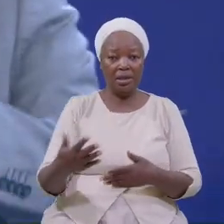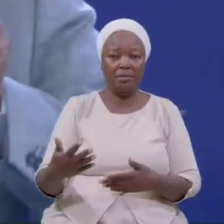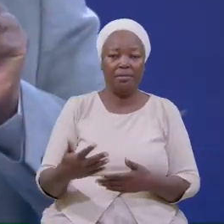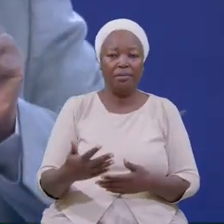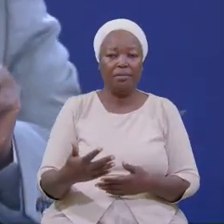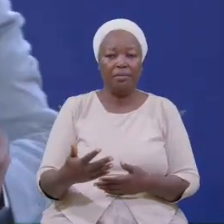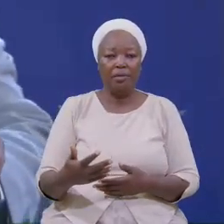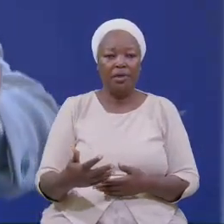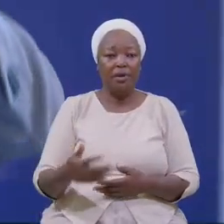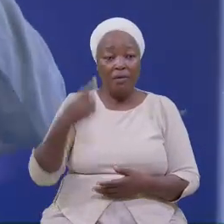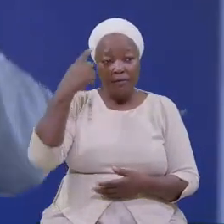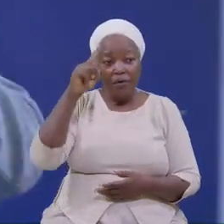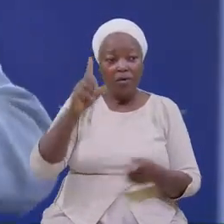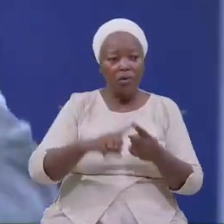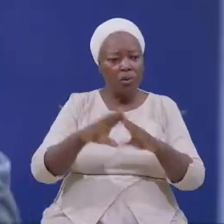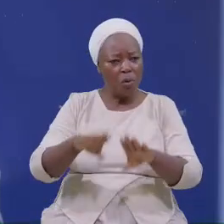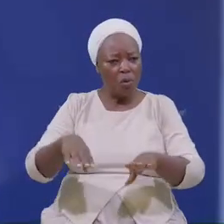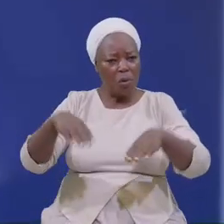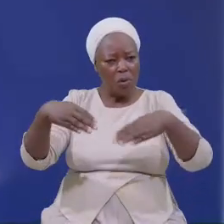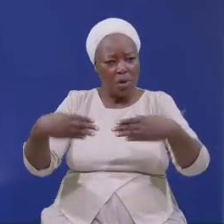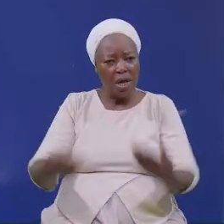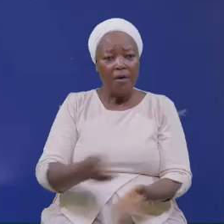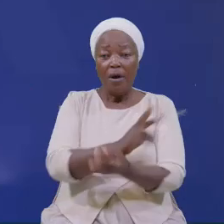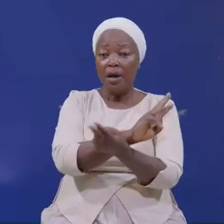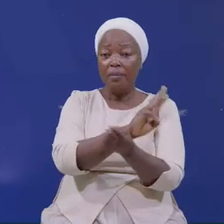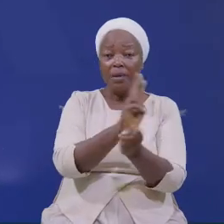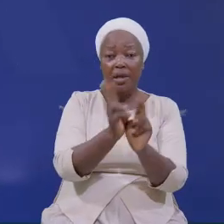For to give repentance